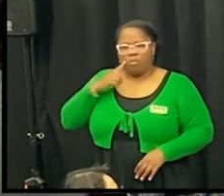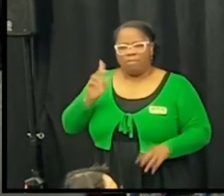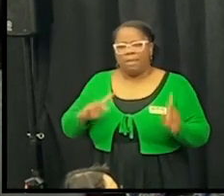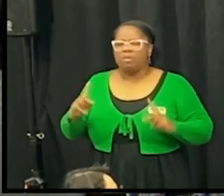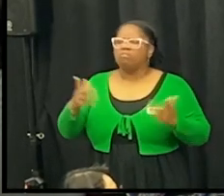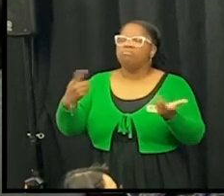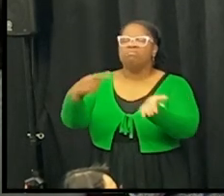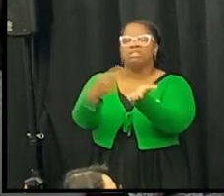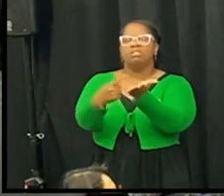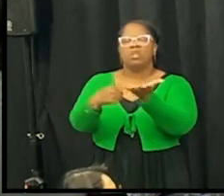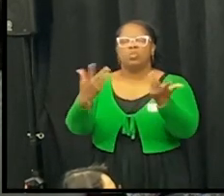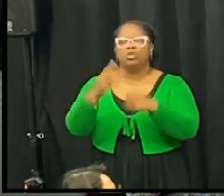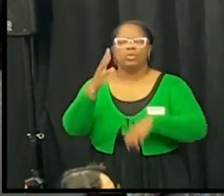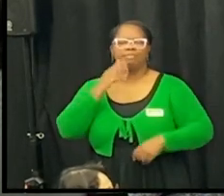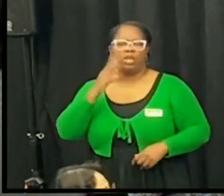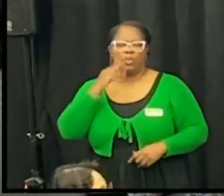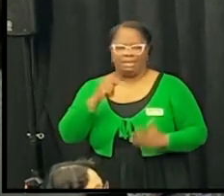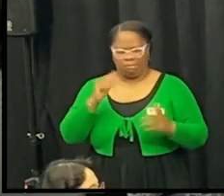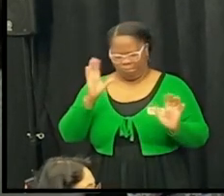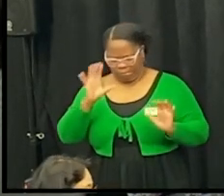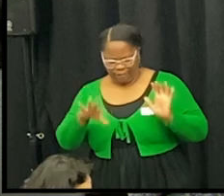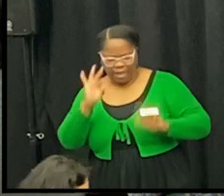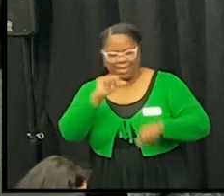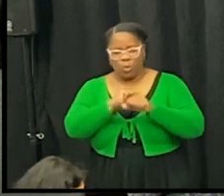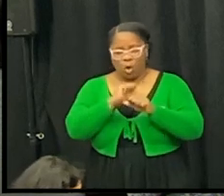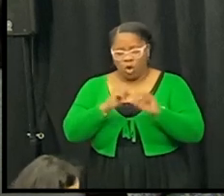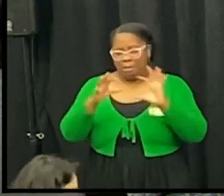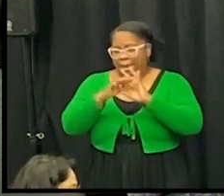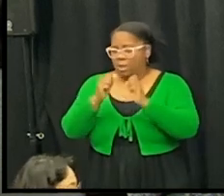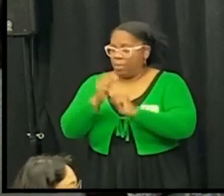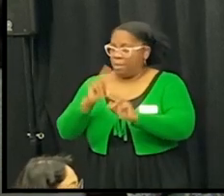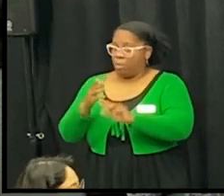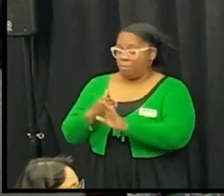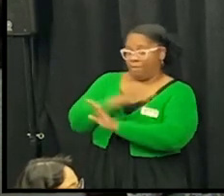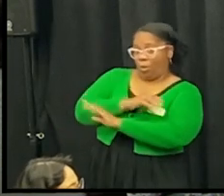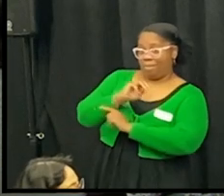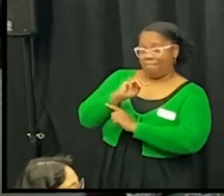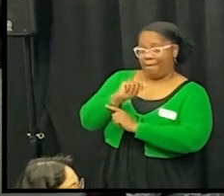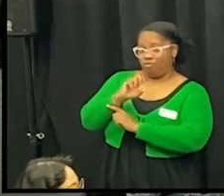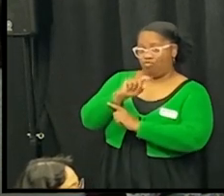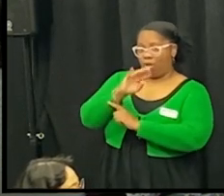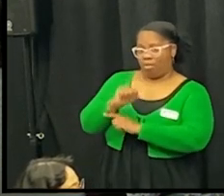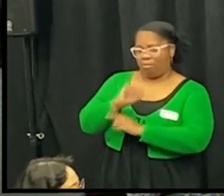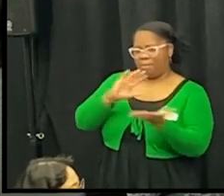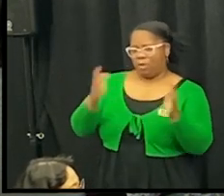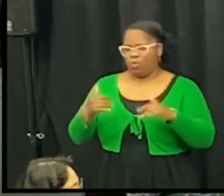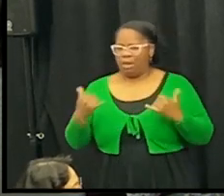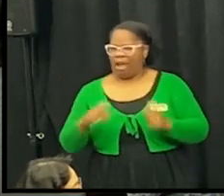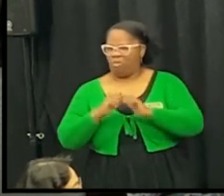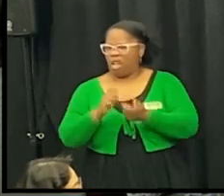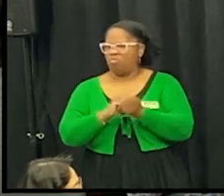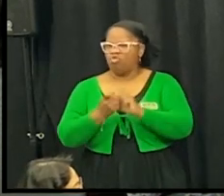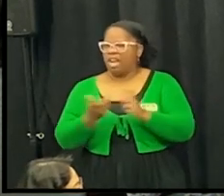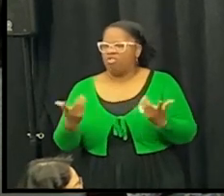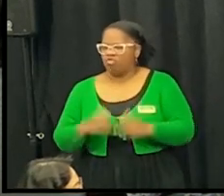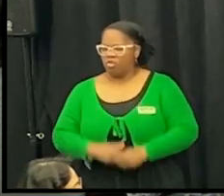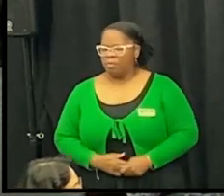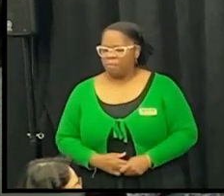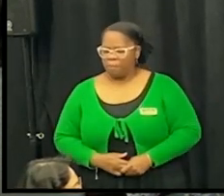in finding work and connecting with people before Maestra and now, how that's changed?